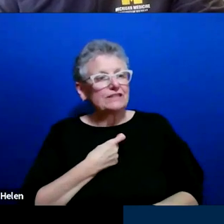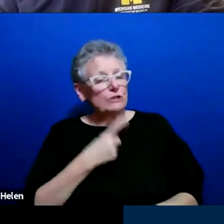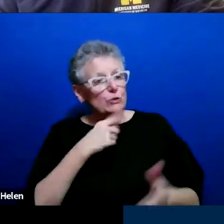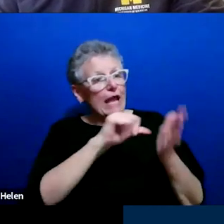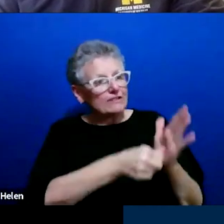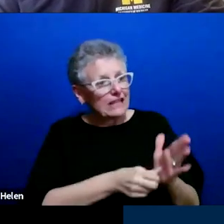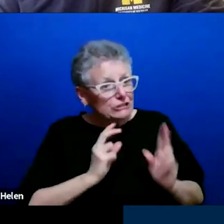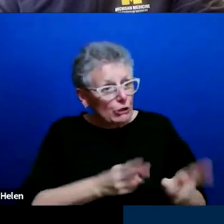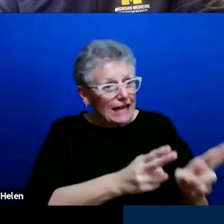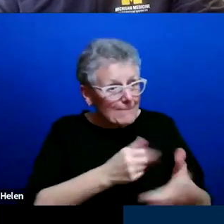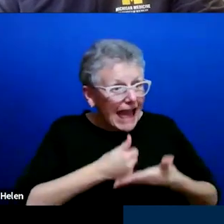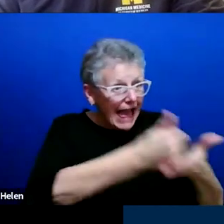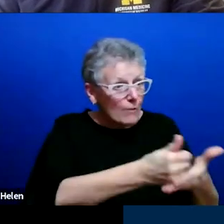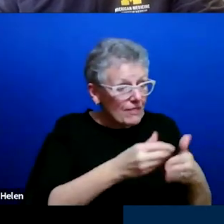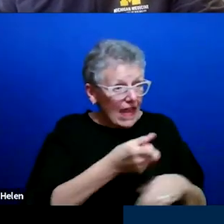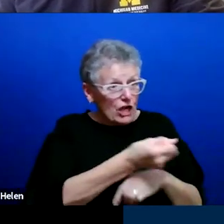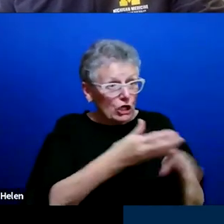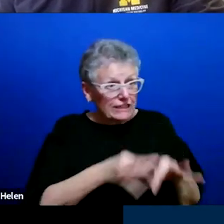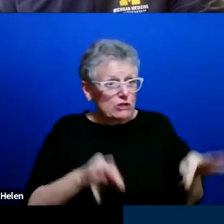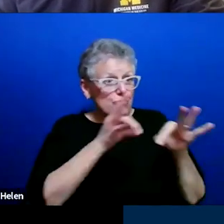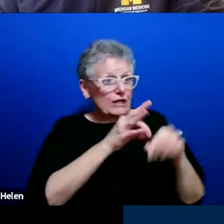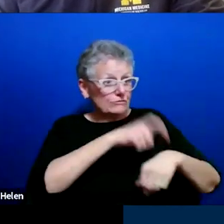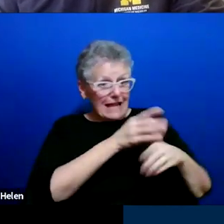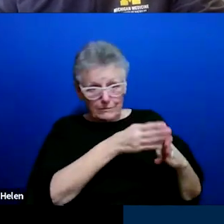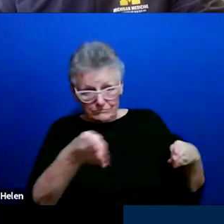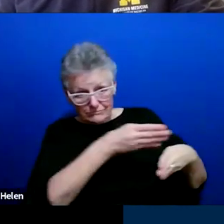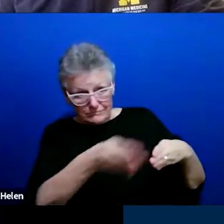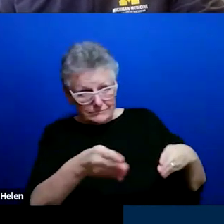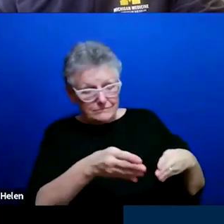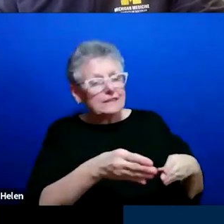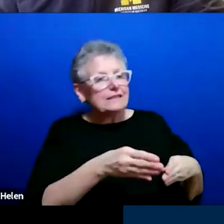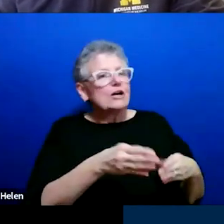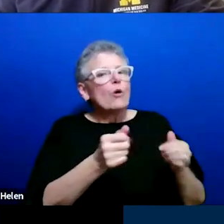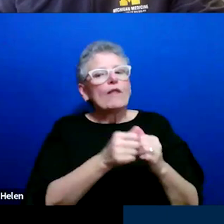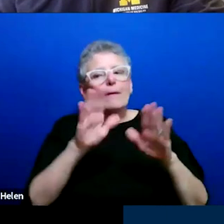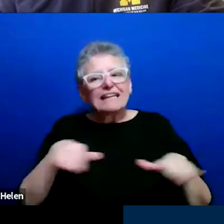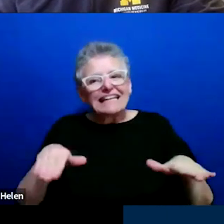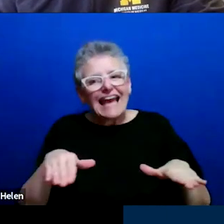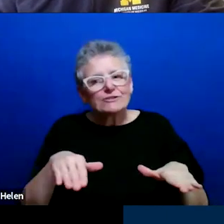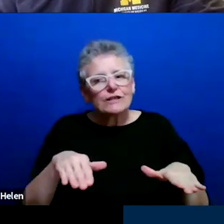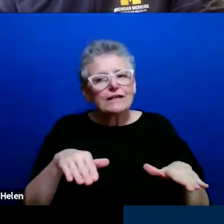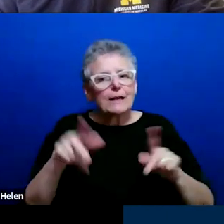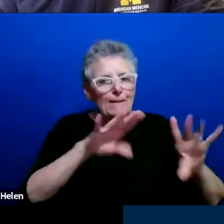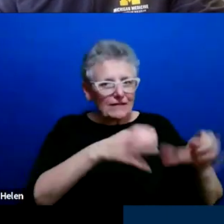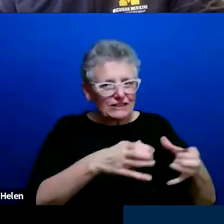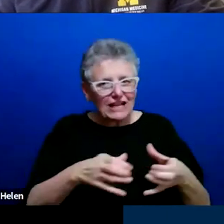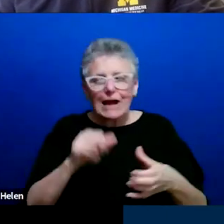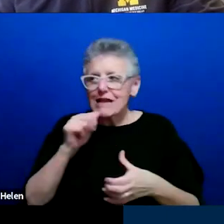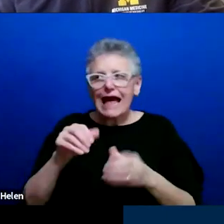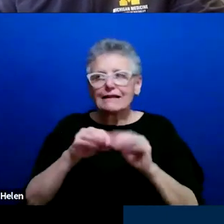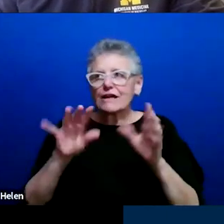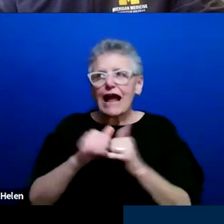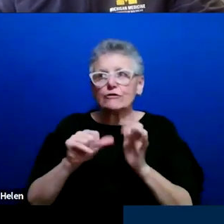in the early critical period, as you suggested in the pediatric population? I'm unclear on how to